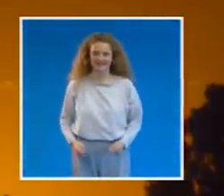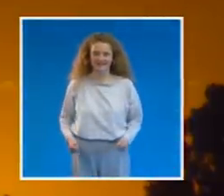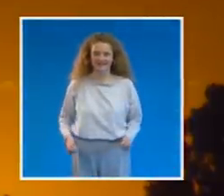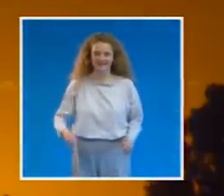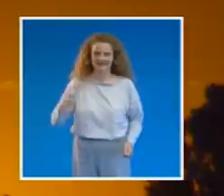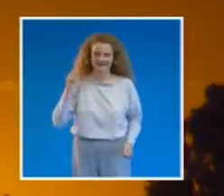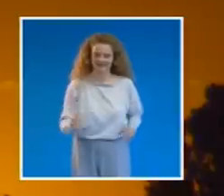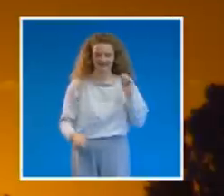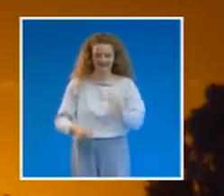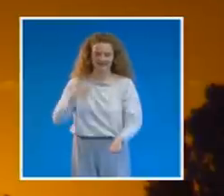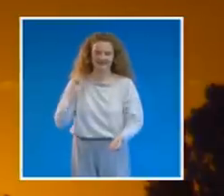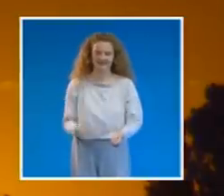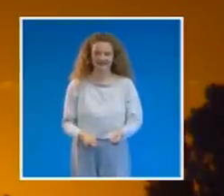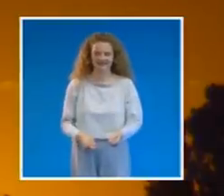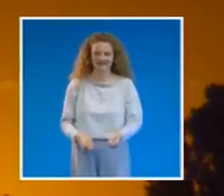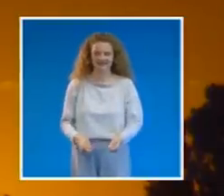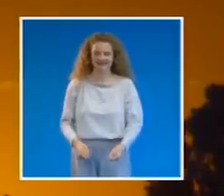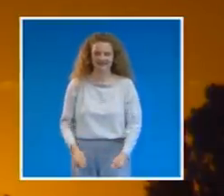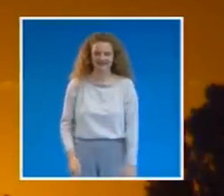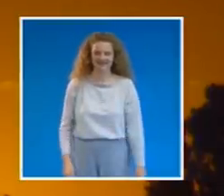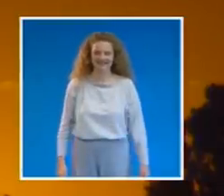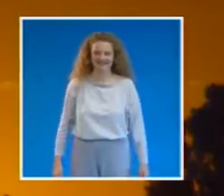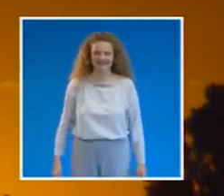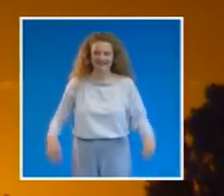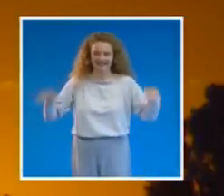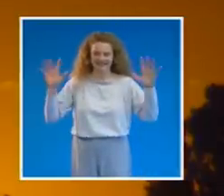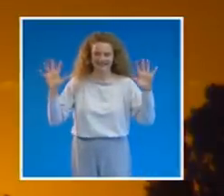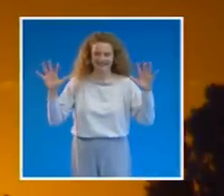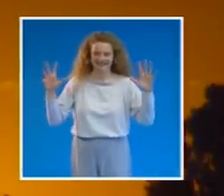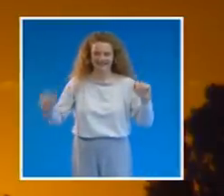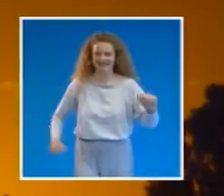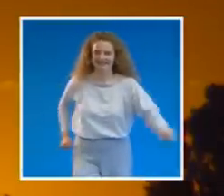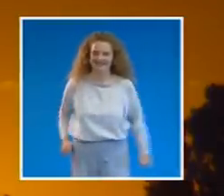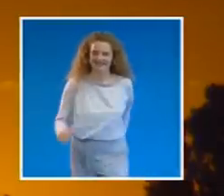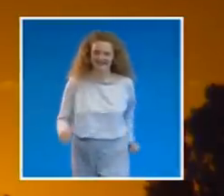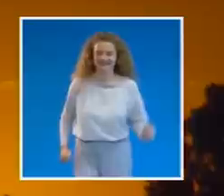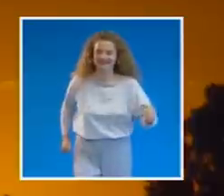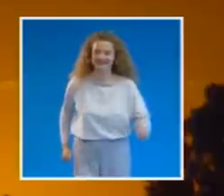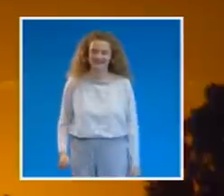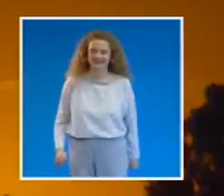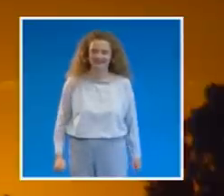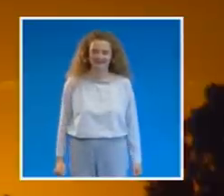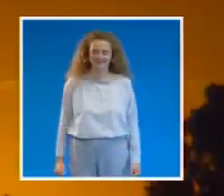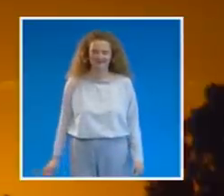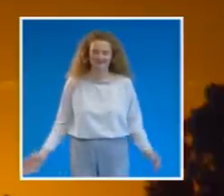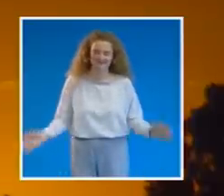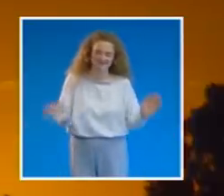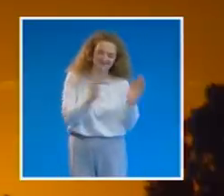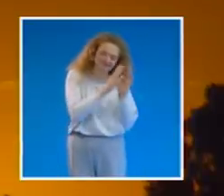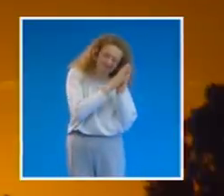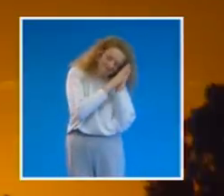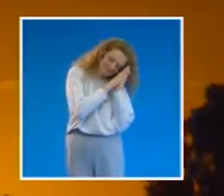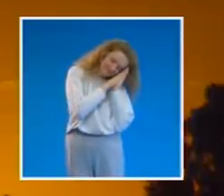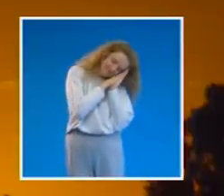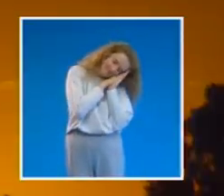drum and beat like this, tum, tum, tum. Shake your fingers, stamp your feet, close your eyes